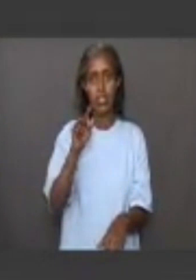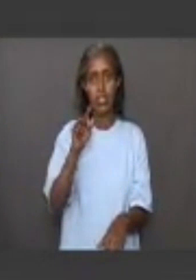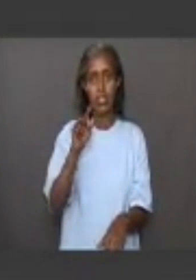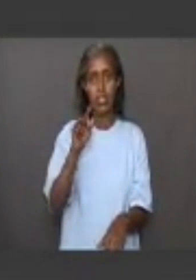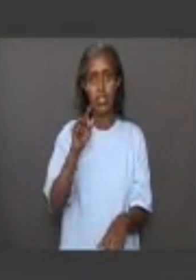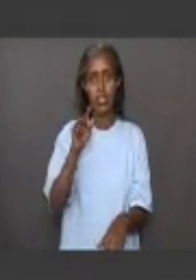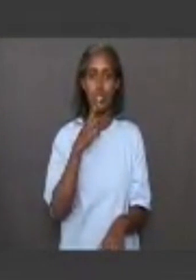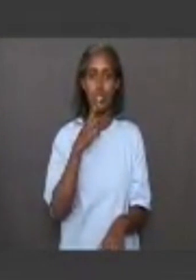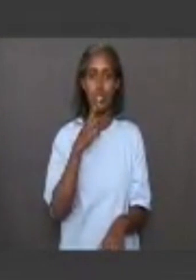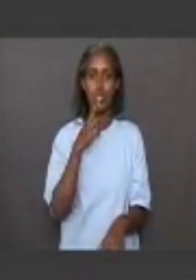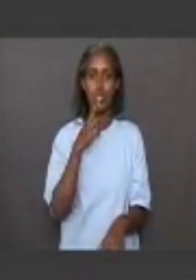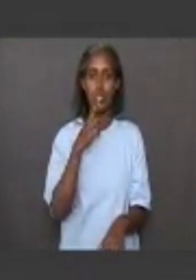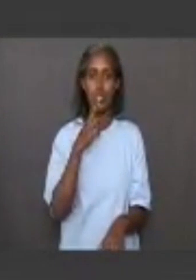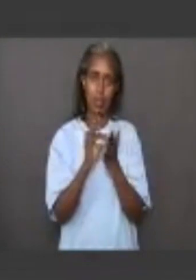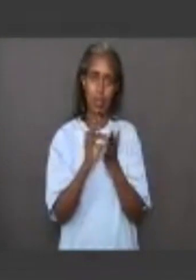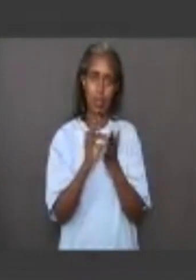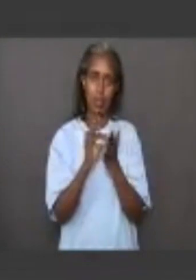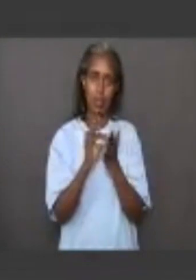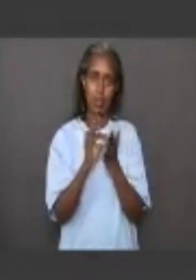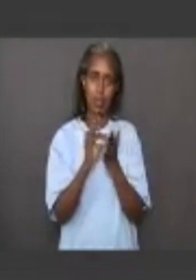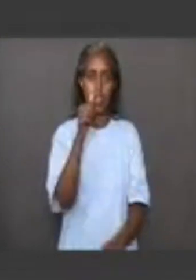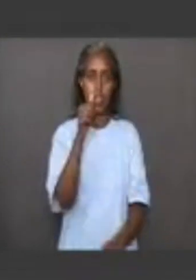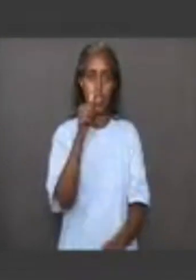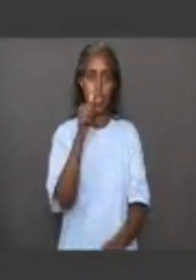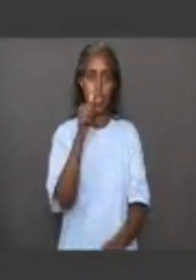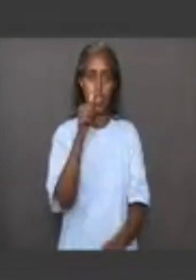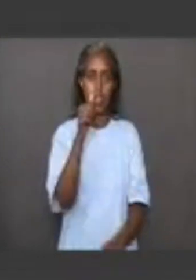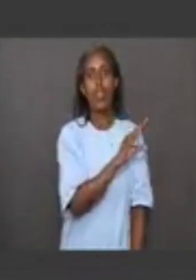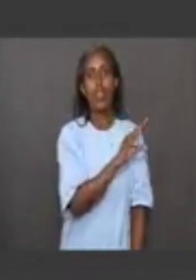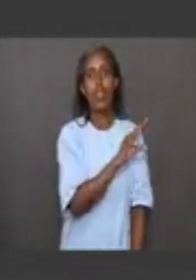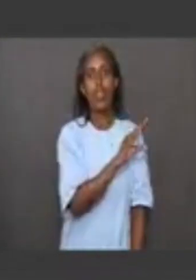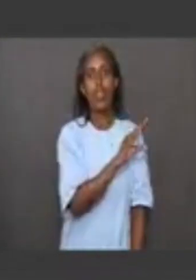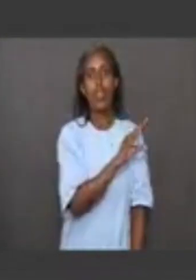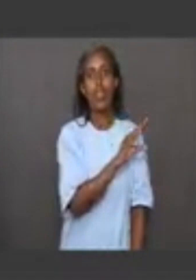real numbers, a and b,